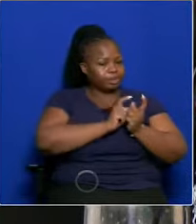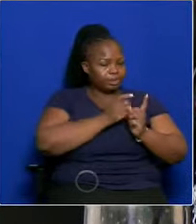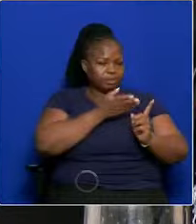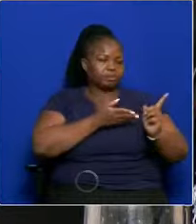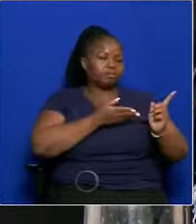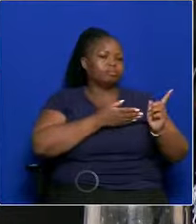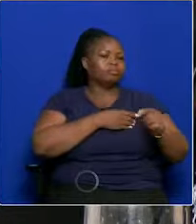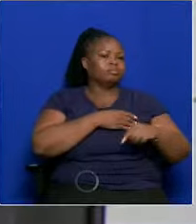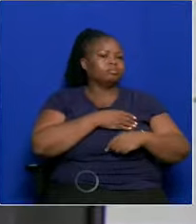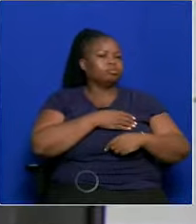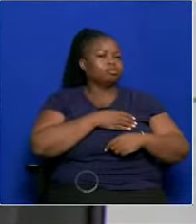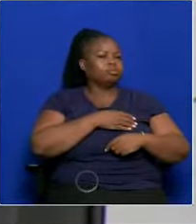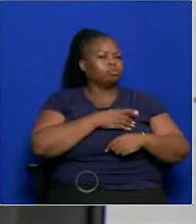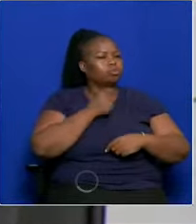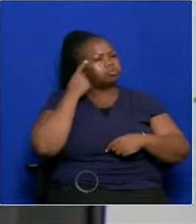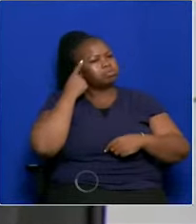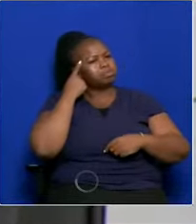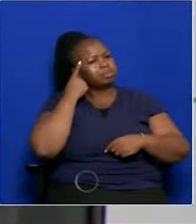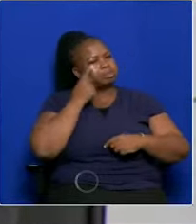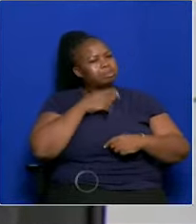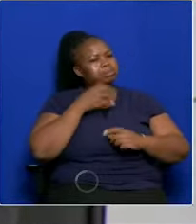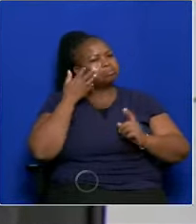make of Mr. Matlala?